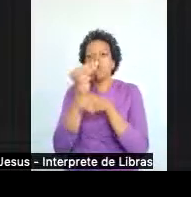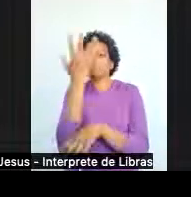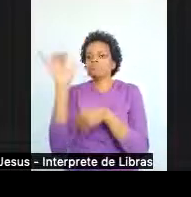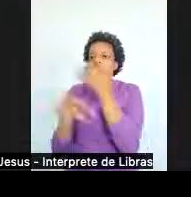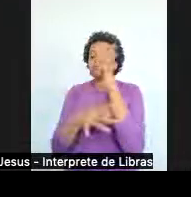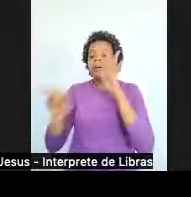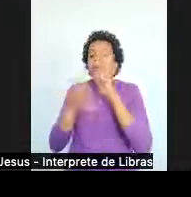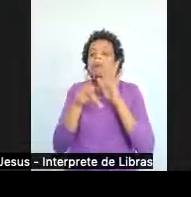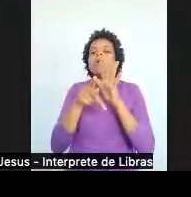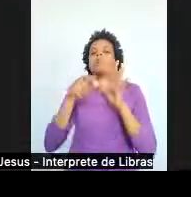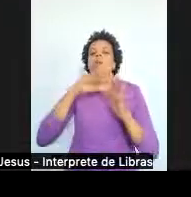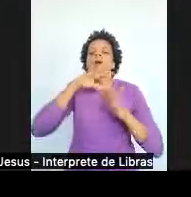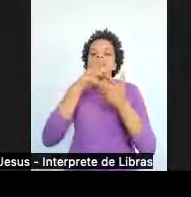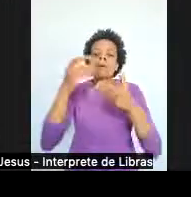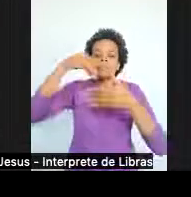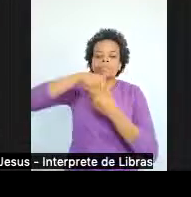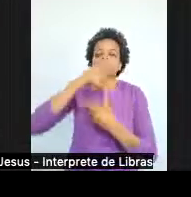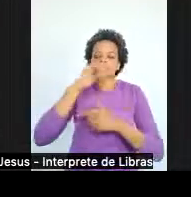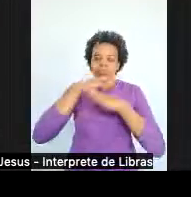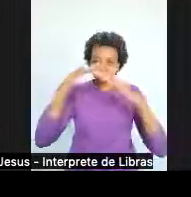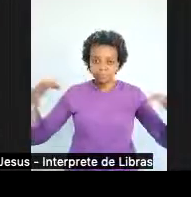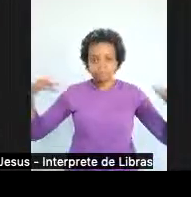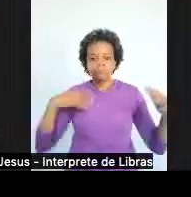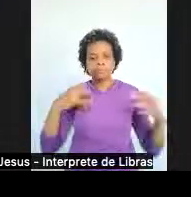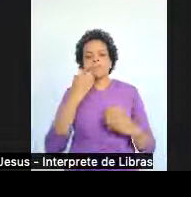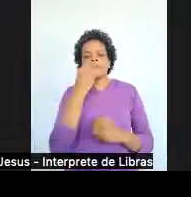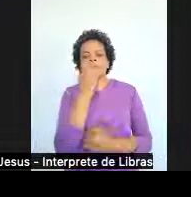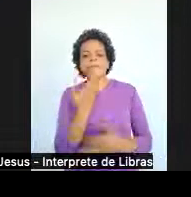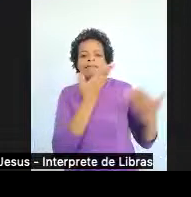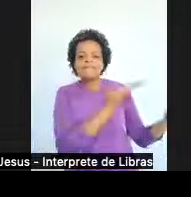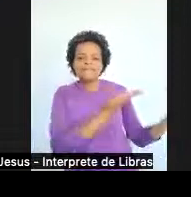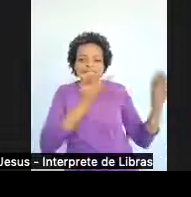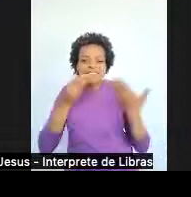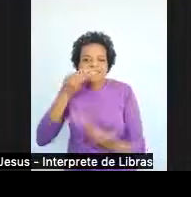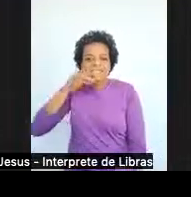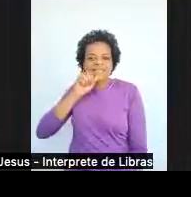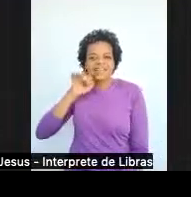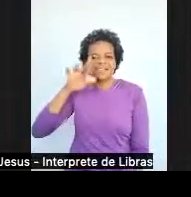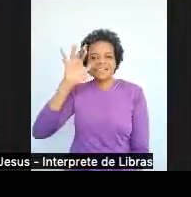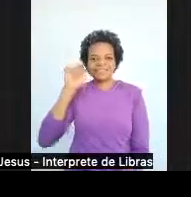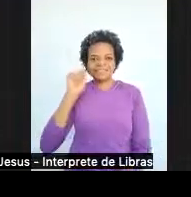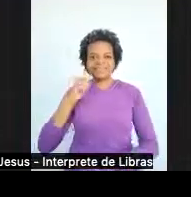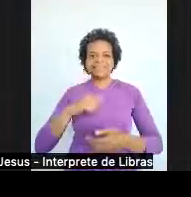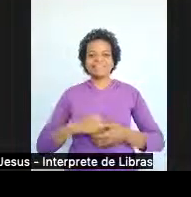fauna, especially groupers. Welcome, Maíra.